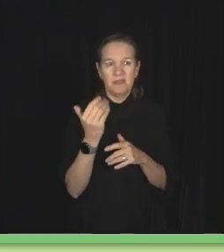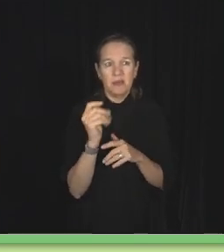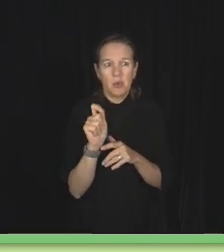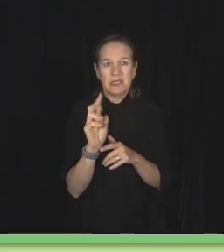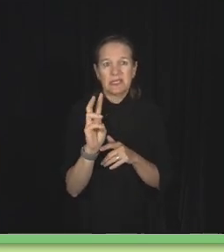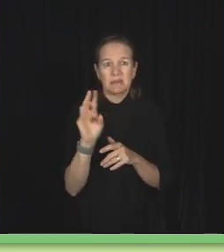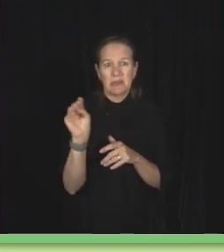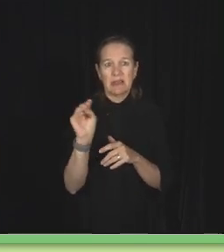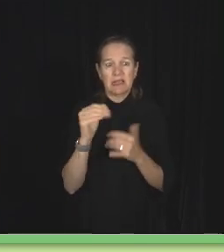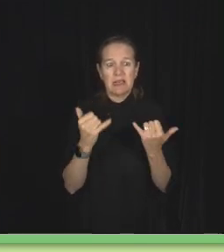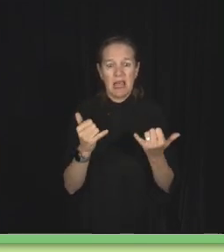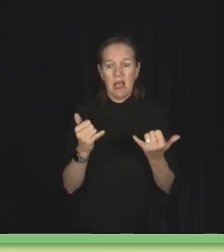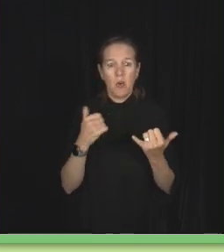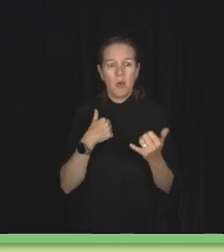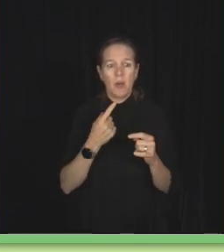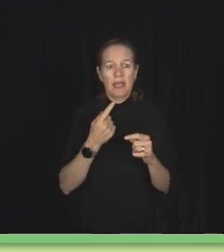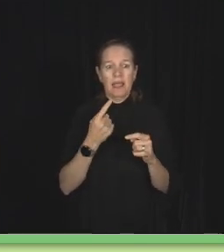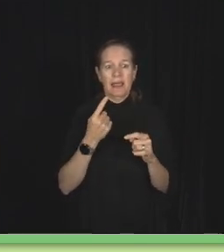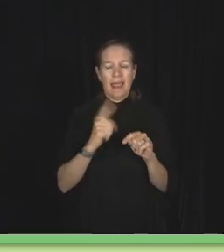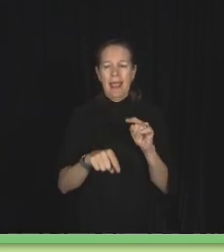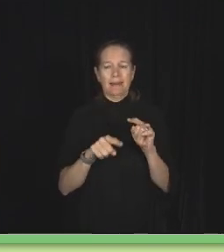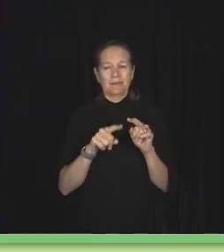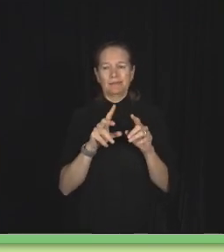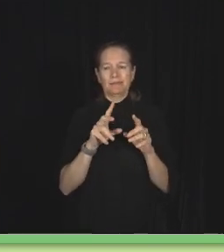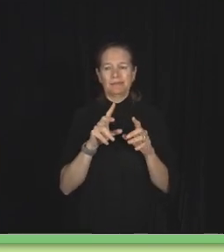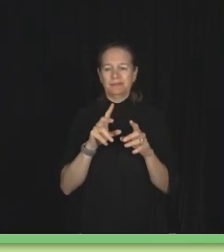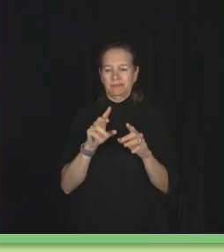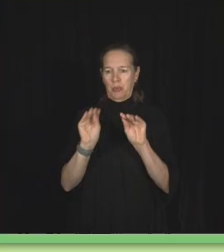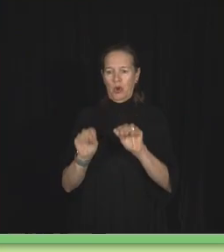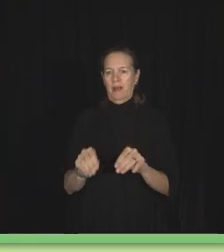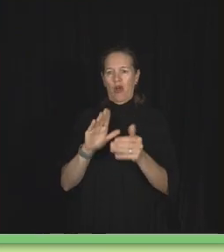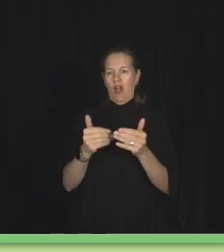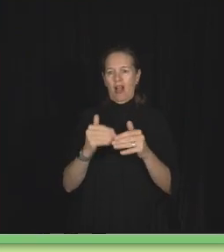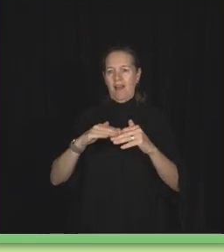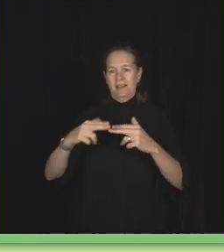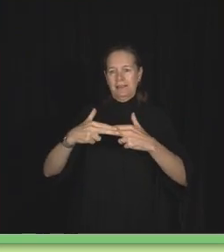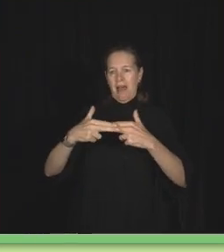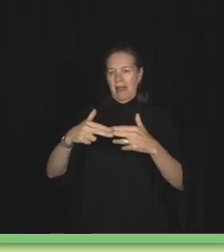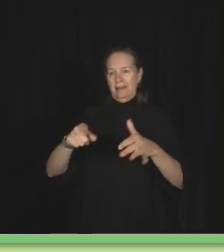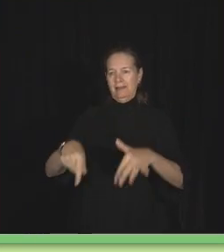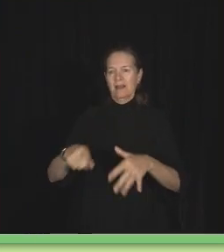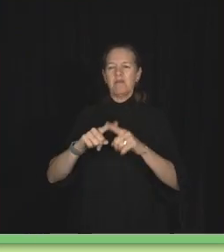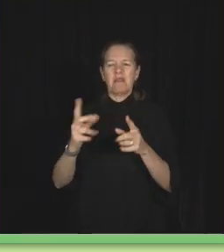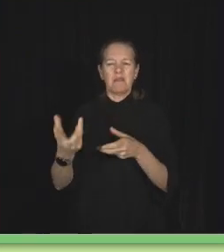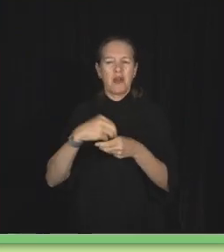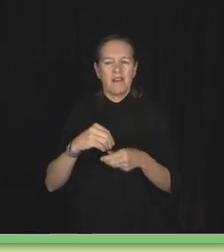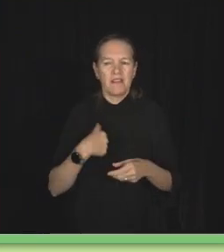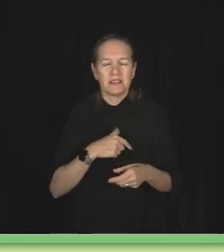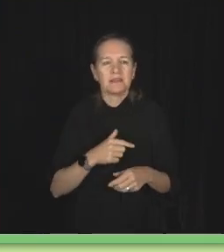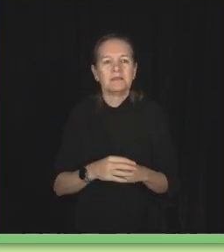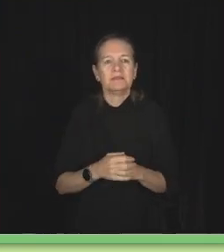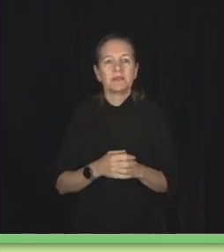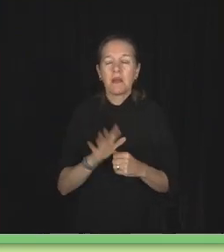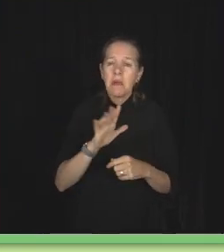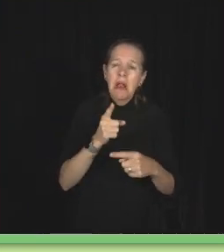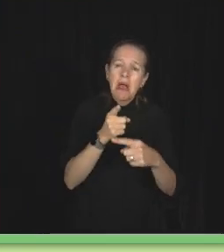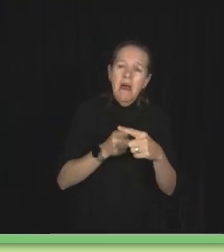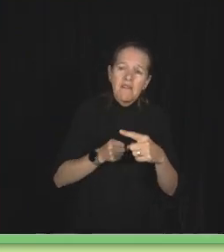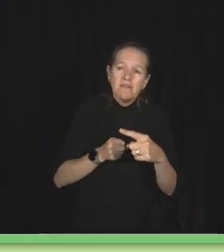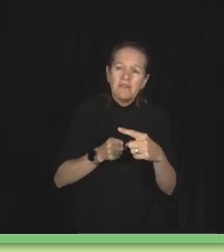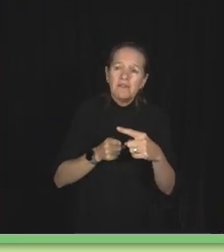can't fit them all in here, but they're all part of us and part of what we're working on. And almost half of those